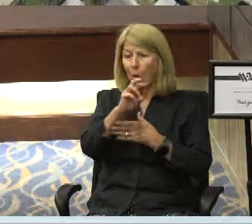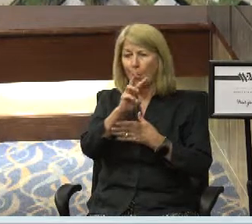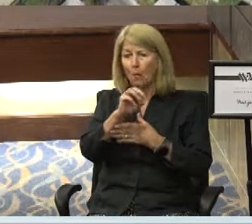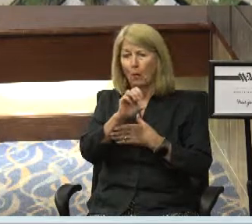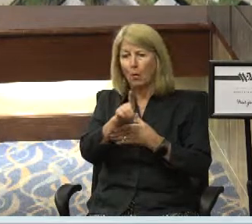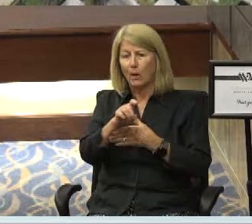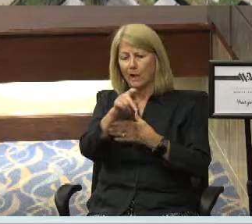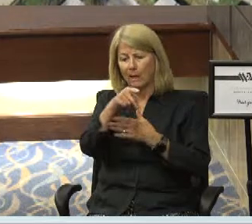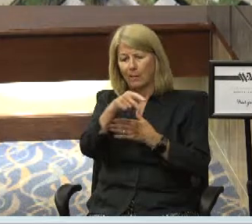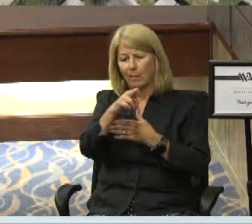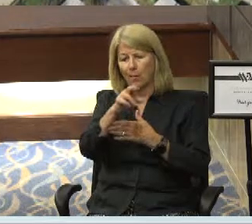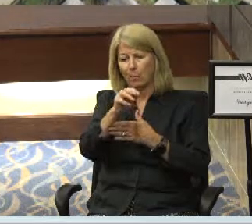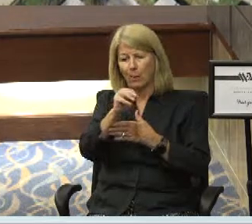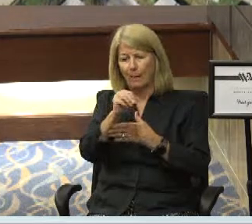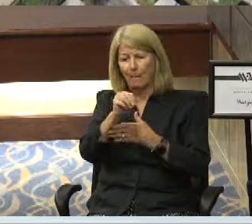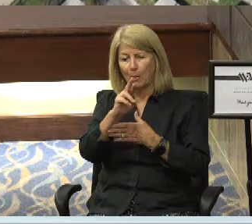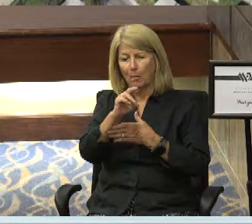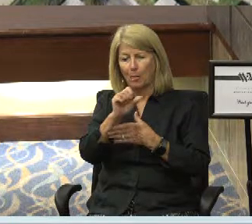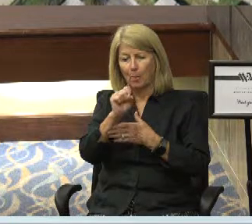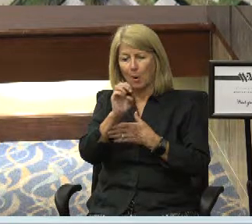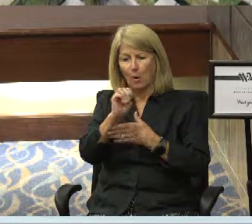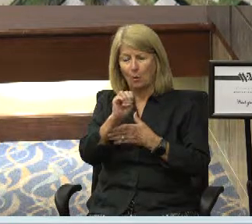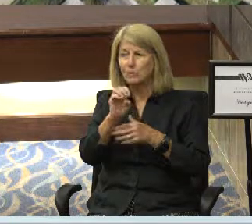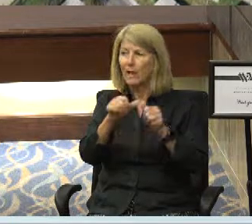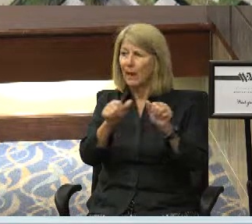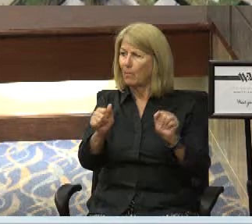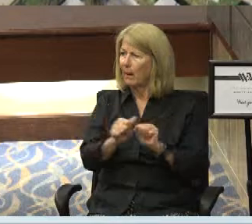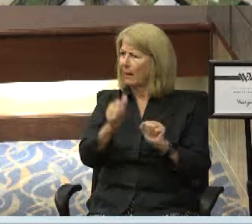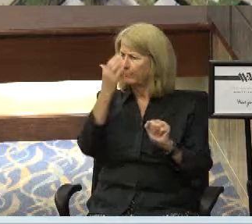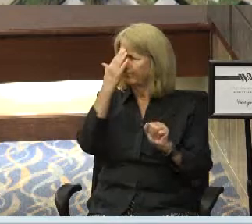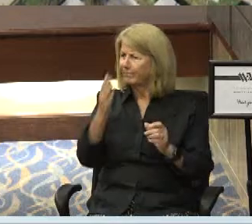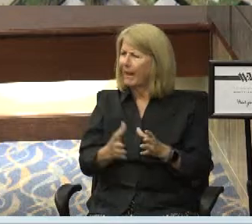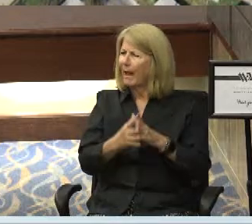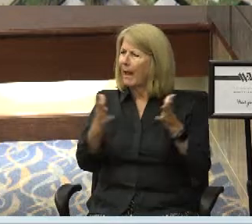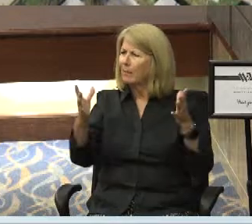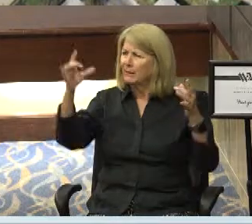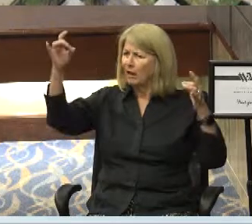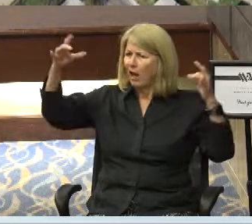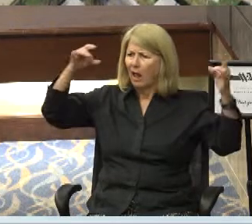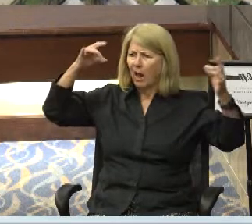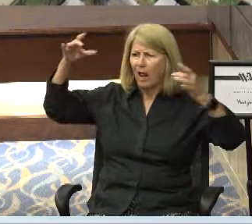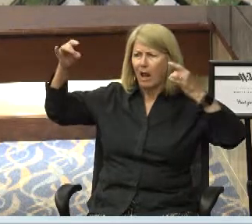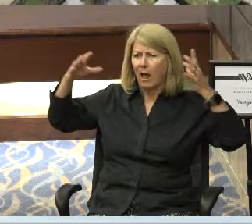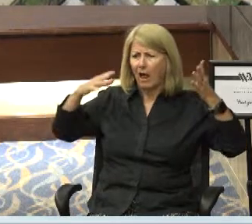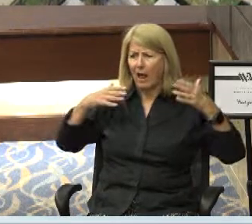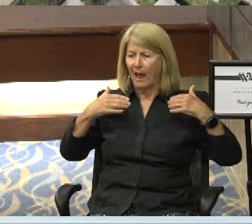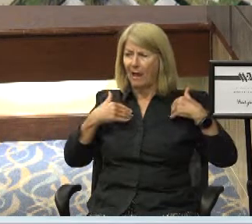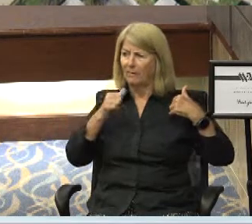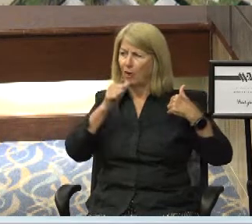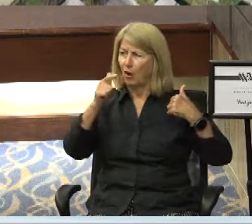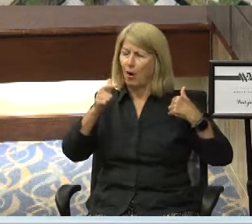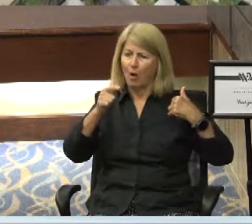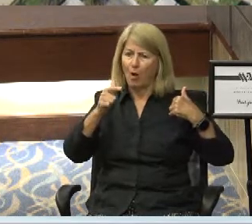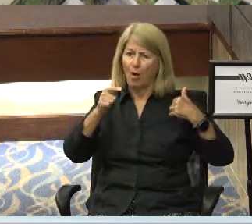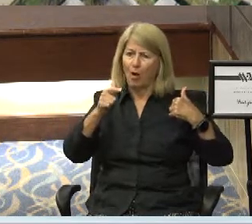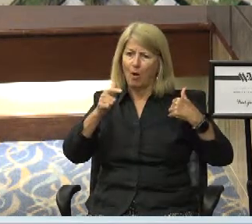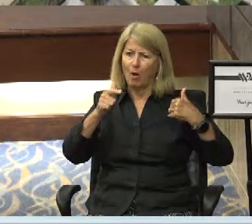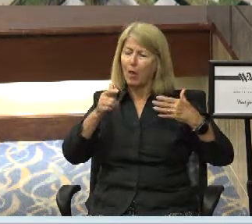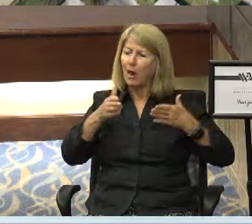area. I don't know how much lighting we have all up and down